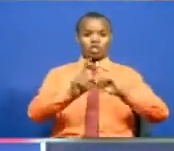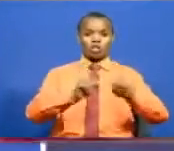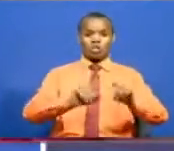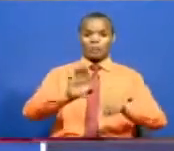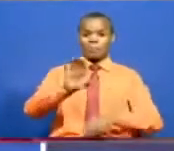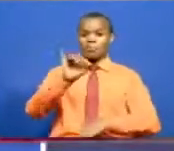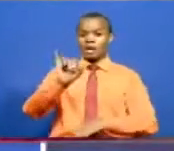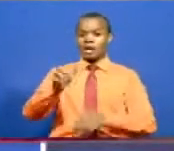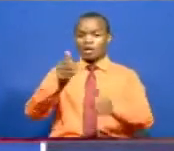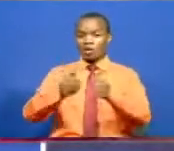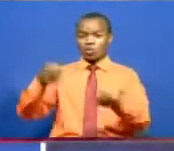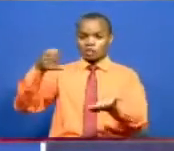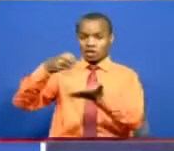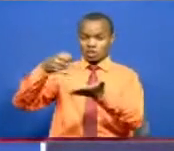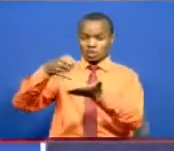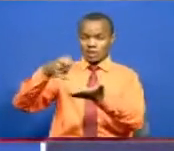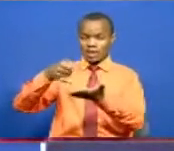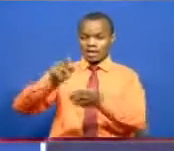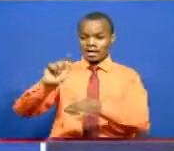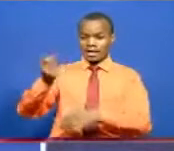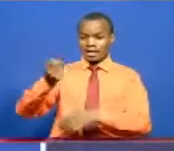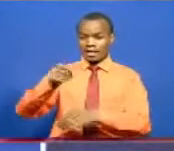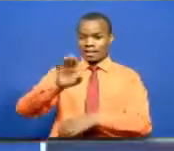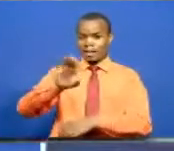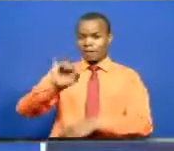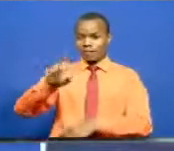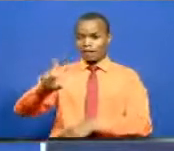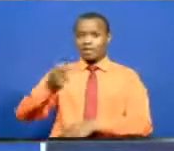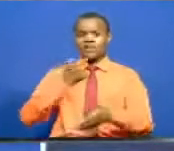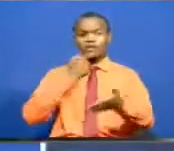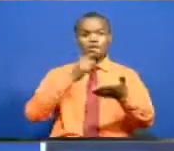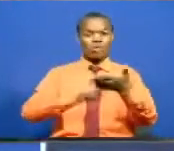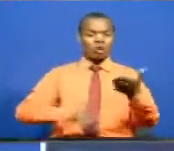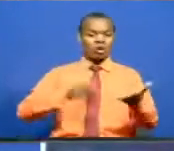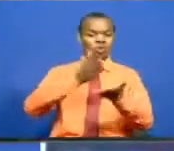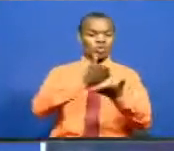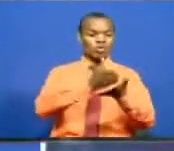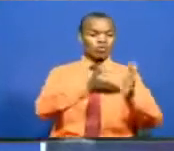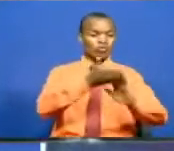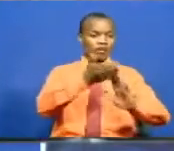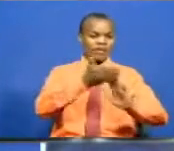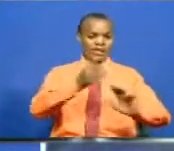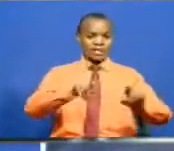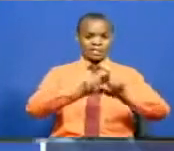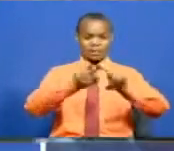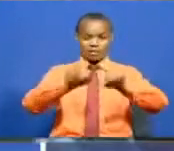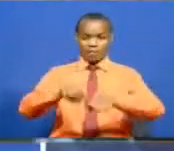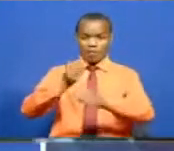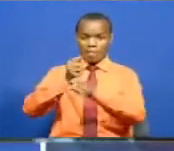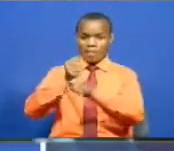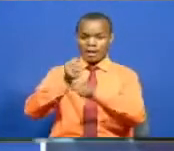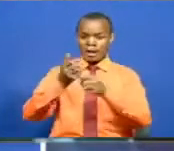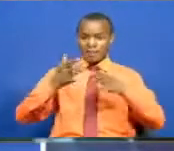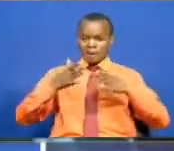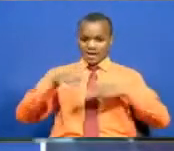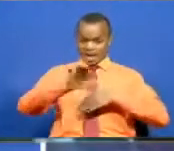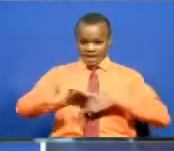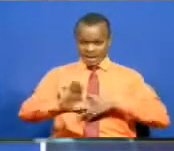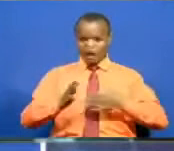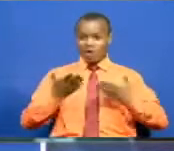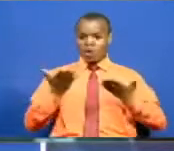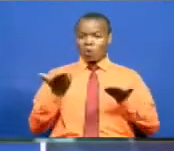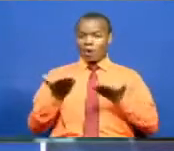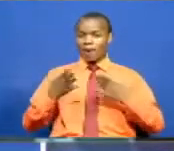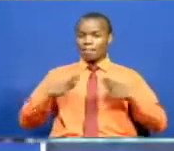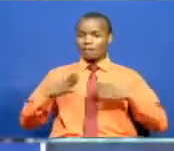of Kenya Amendment Bill 2020, arguing it was hurriedly crafted and would see regions with lower population lose